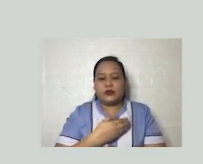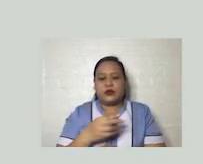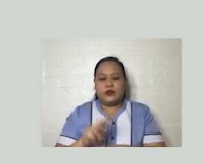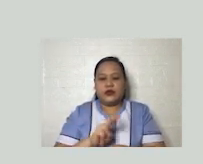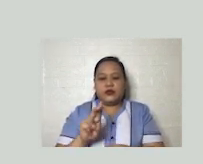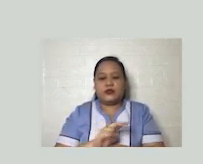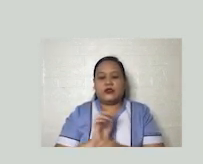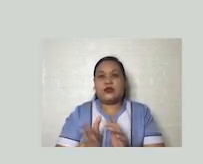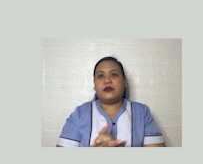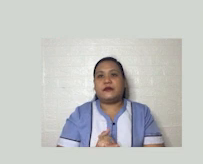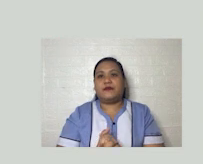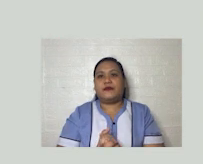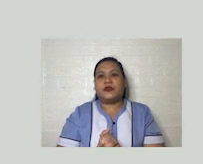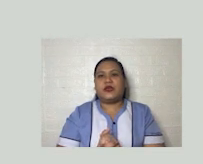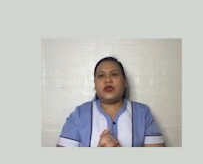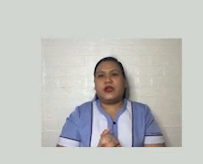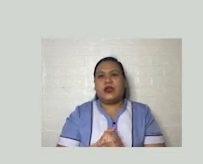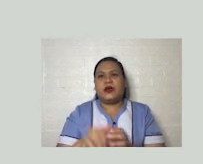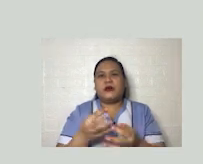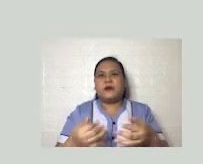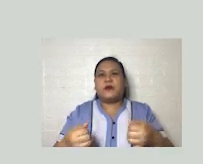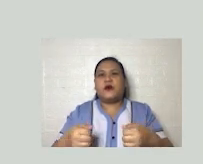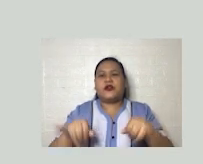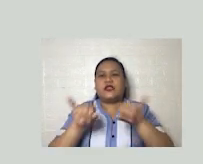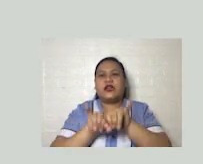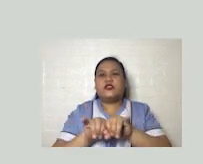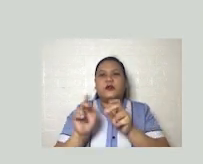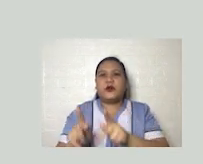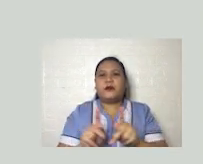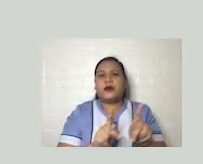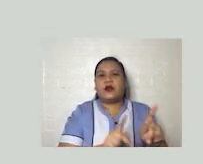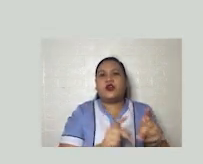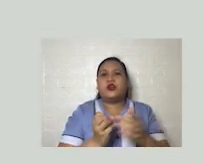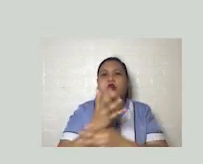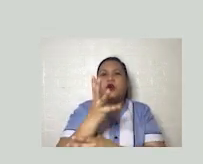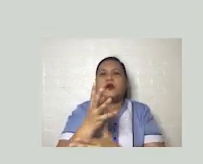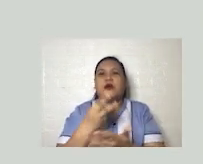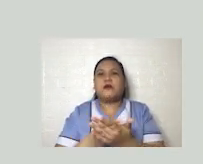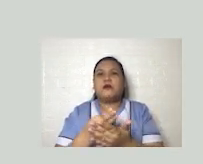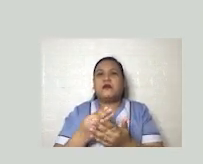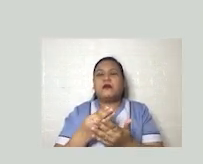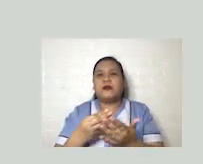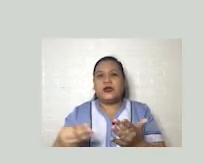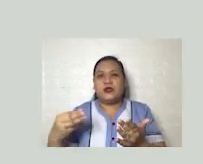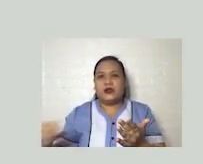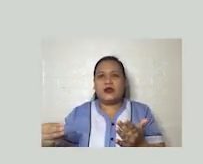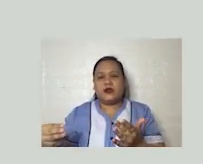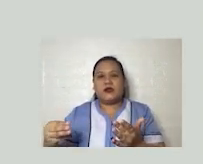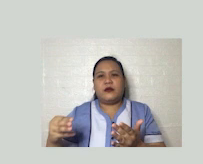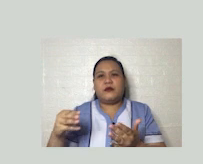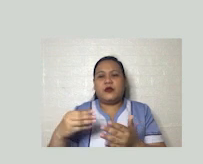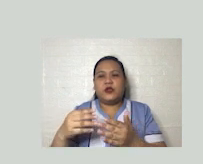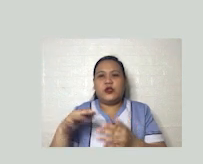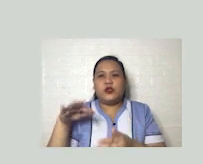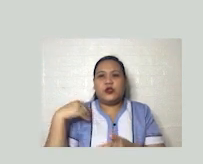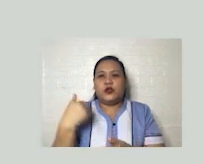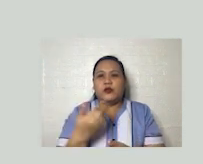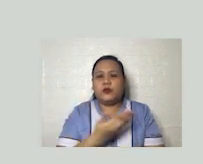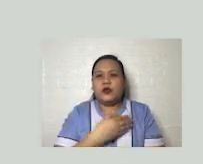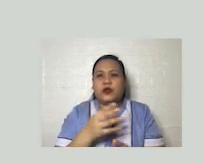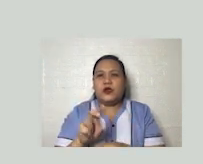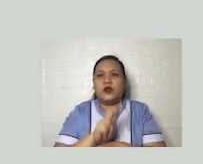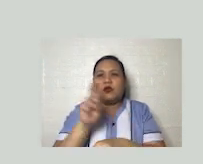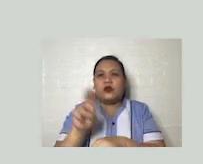Before sowing seeds, it is important to prepare your growing media and materials that you will use.